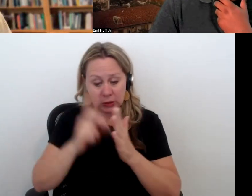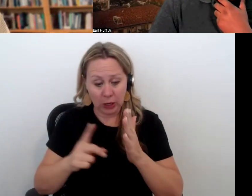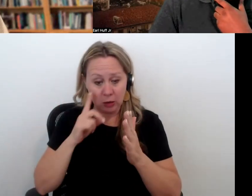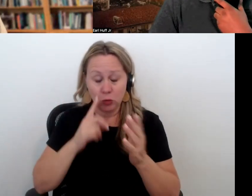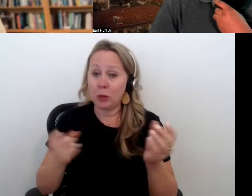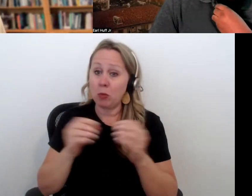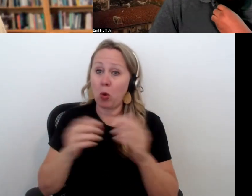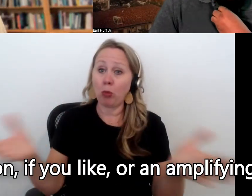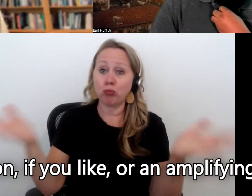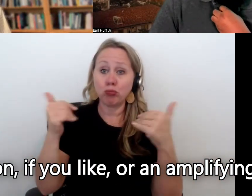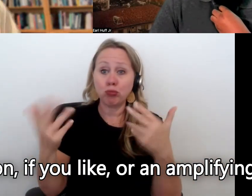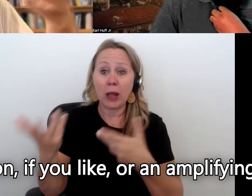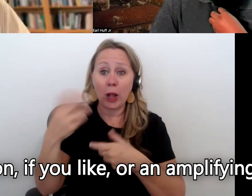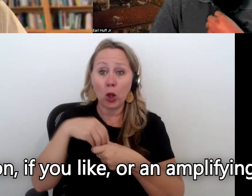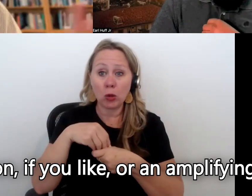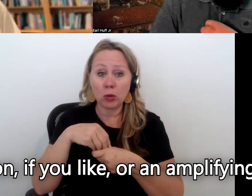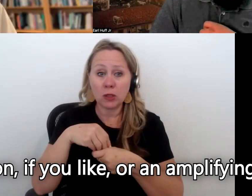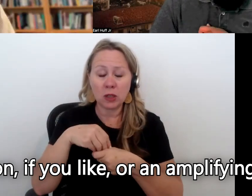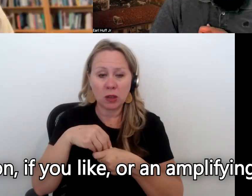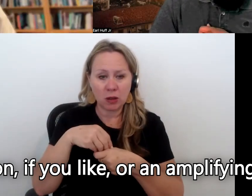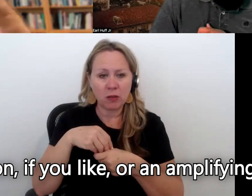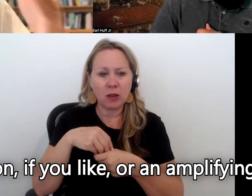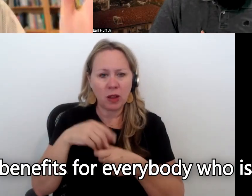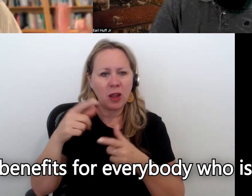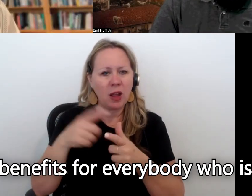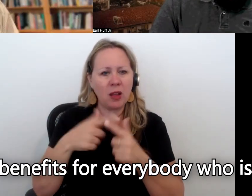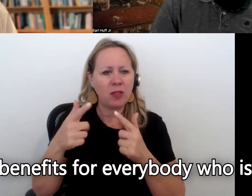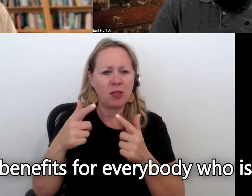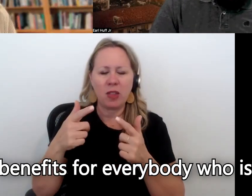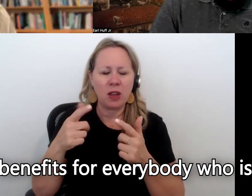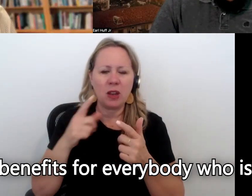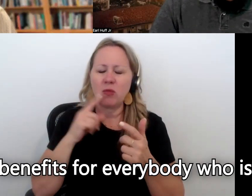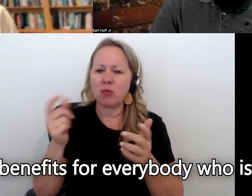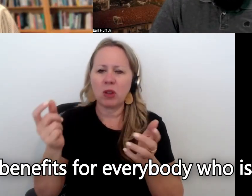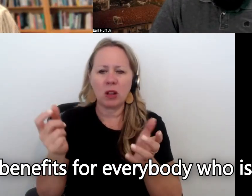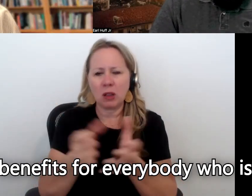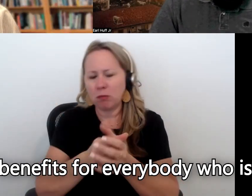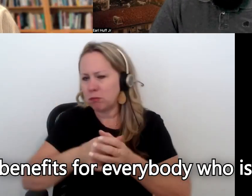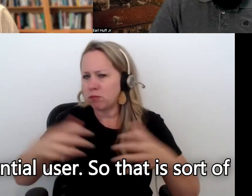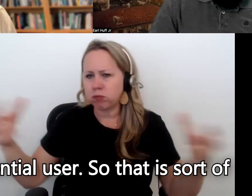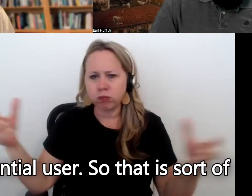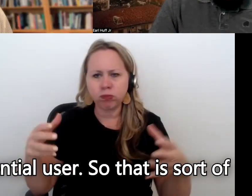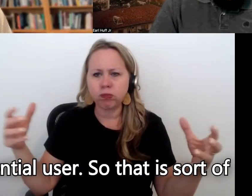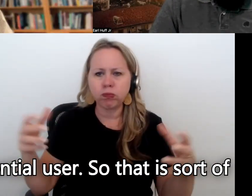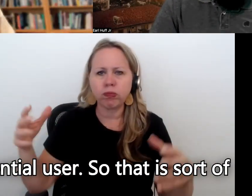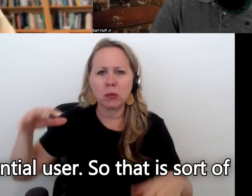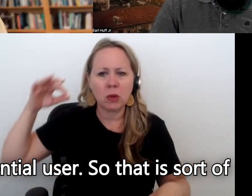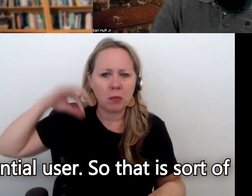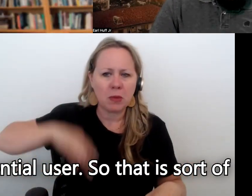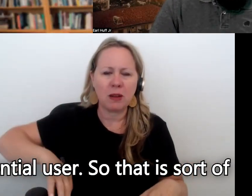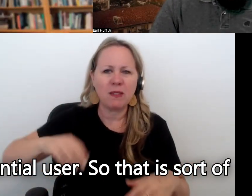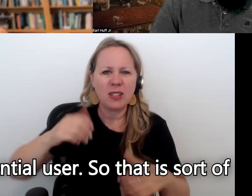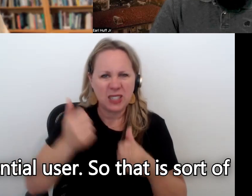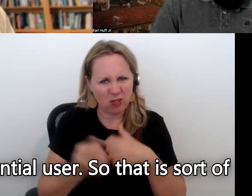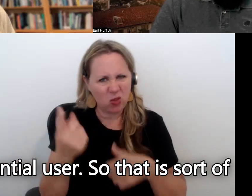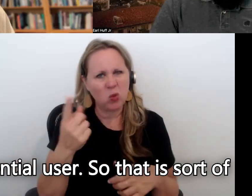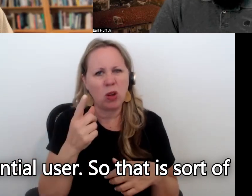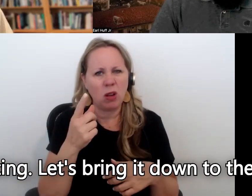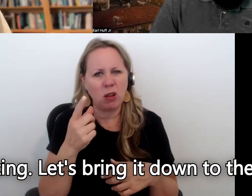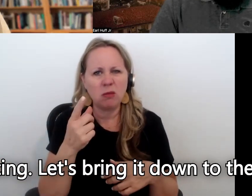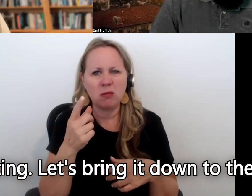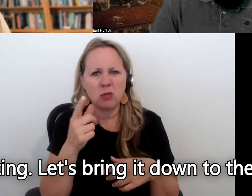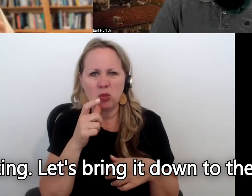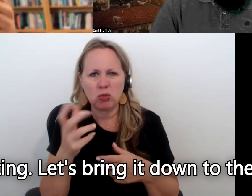has a knock on, if you like, or an amplifying effect of benefits for everybody who's a potential user. So that is